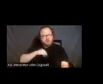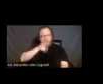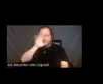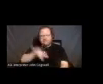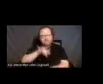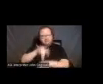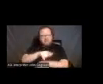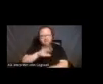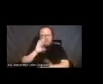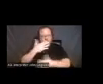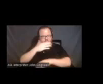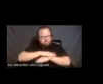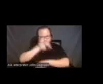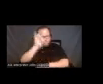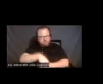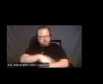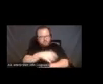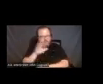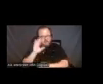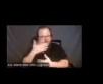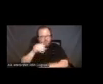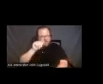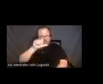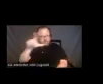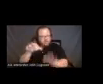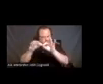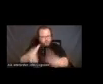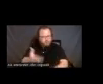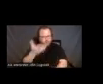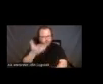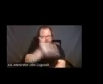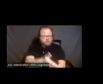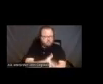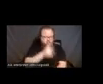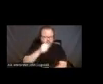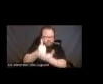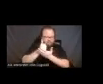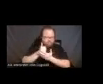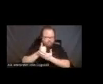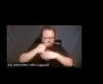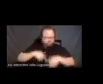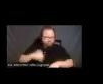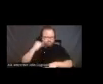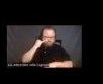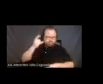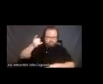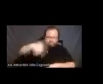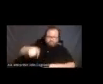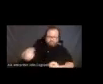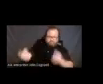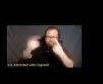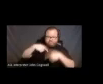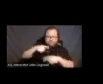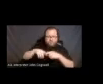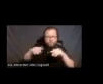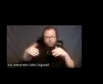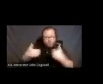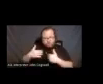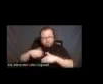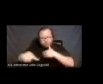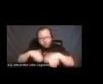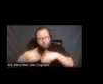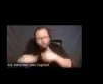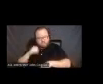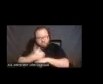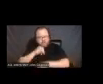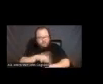our table, and that is our ASL interpreter who was helping us. So if you were to come to the Autism Walk and help us, that's